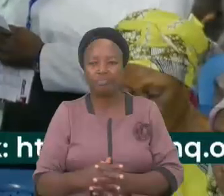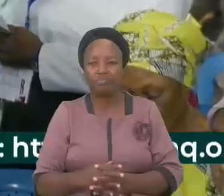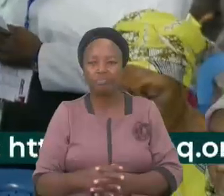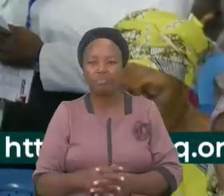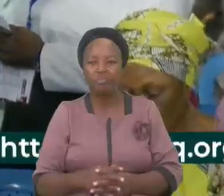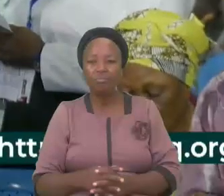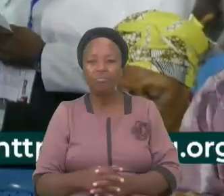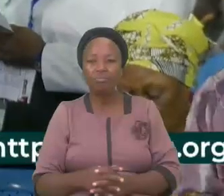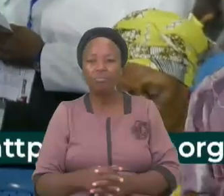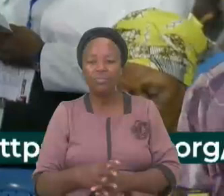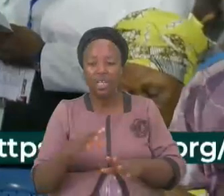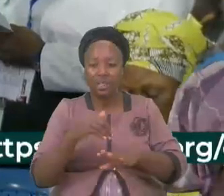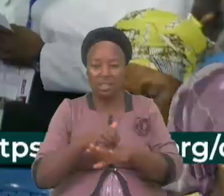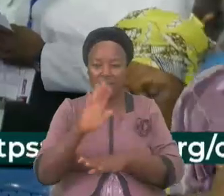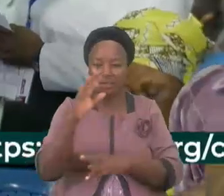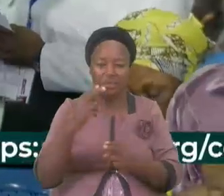your phone number,